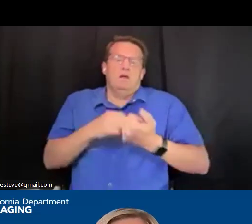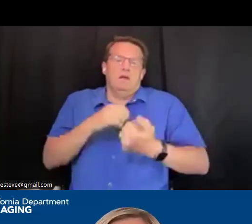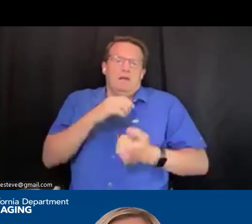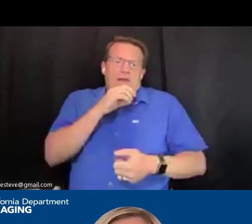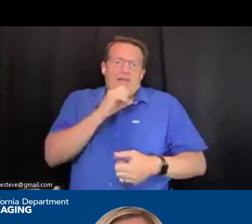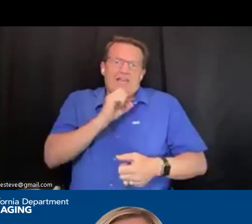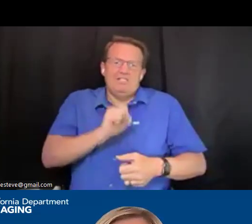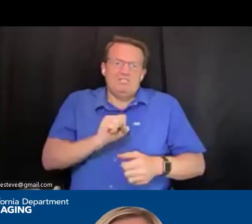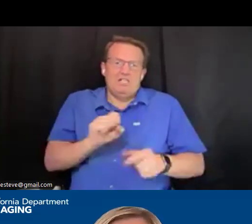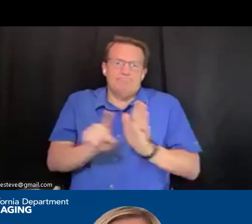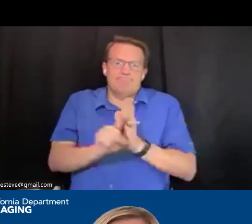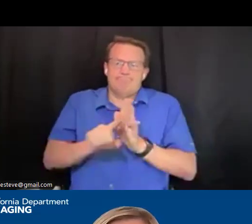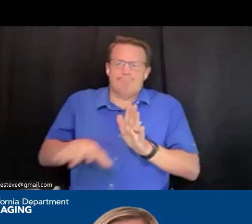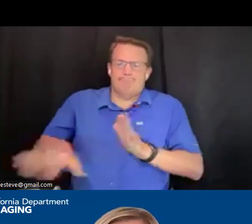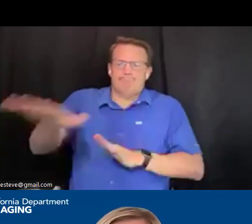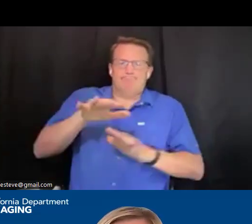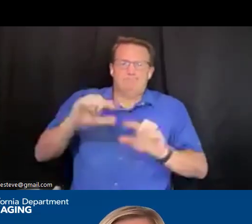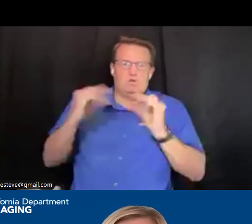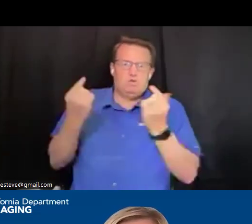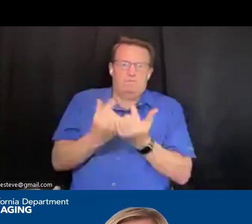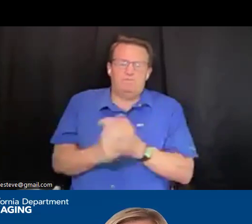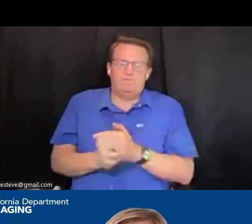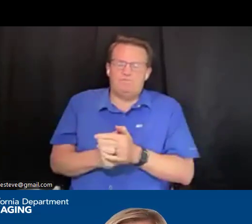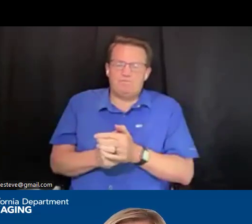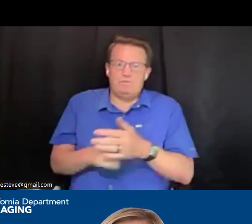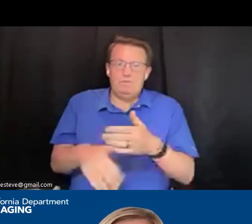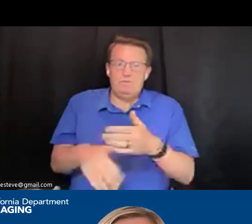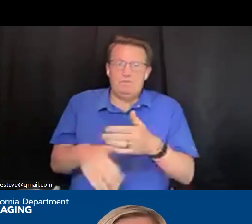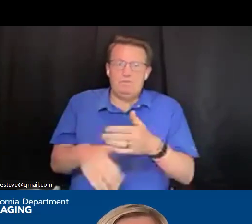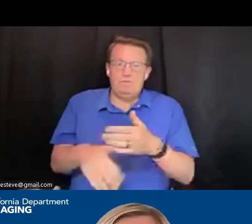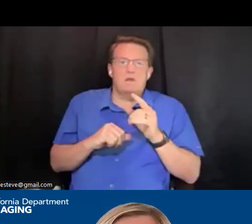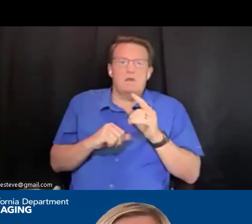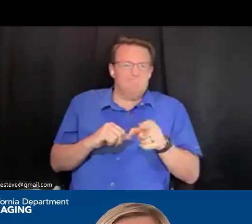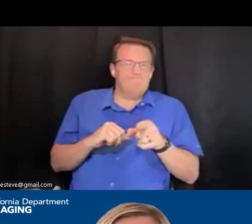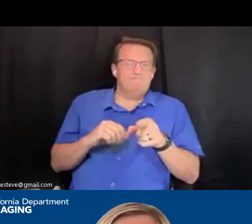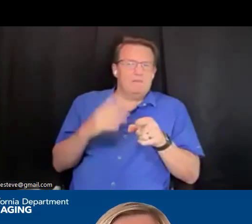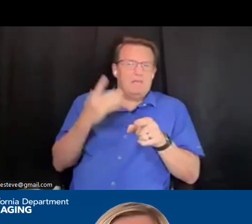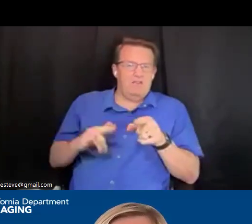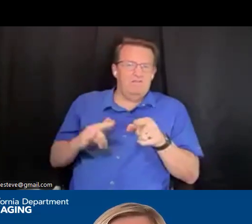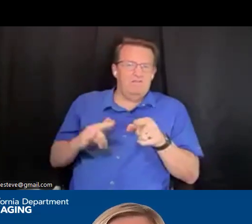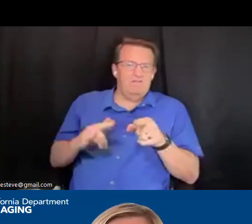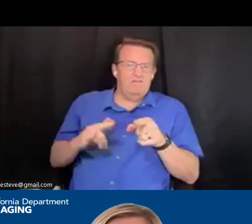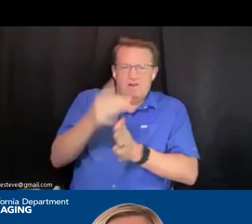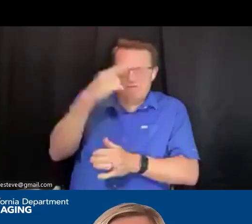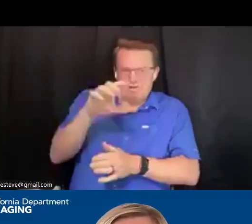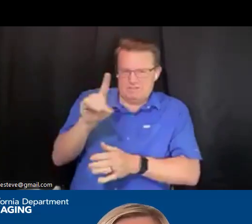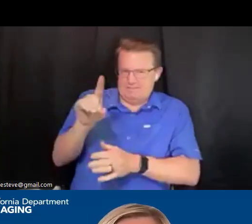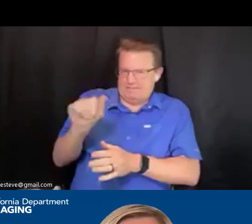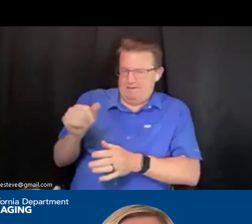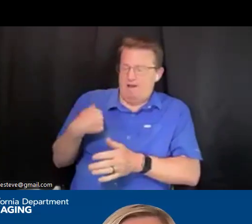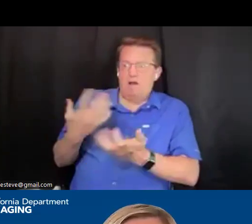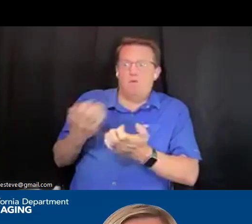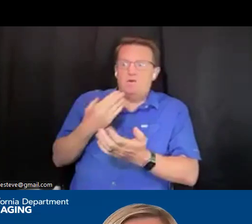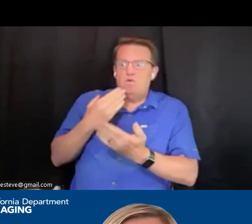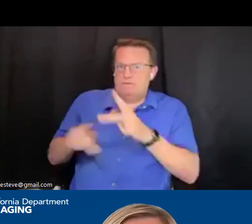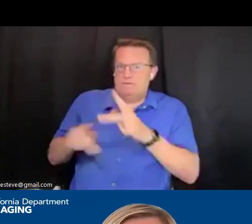I mentioned the California 2030 initiative that CDA led, and I want to thank our partners who joined in that effort.